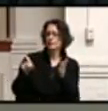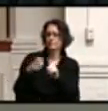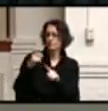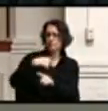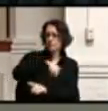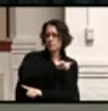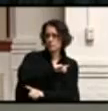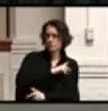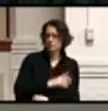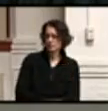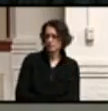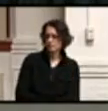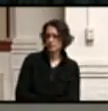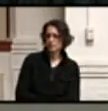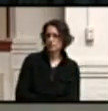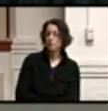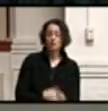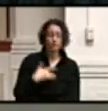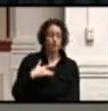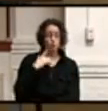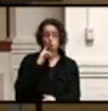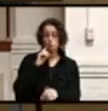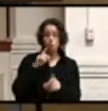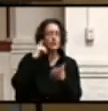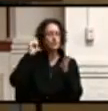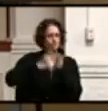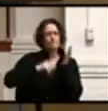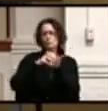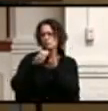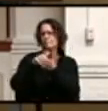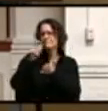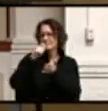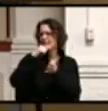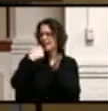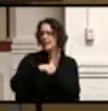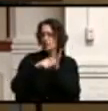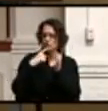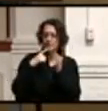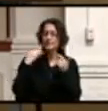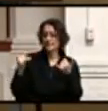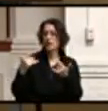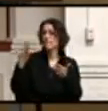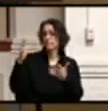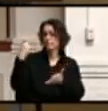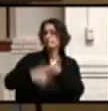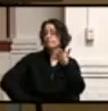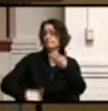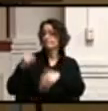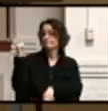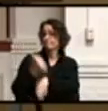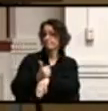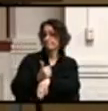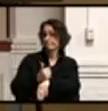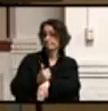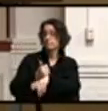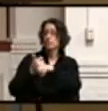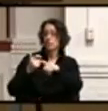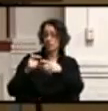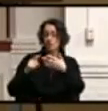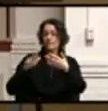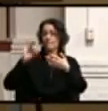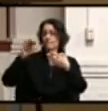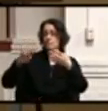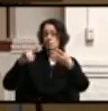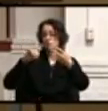I think we should send in the letter that we have a draft of that says they are now being fined and they have till the end of the month